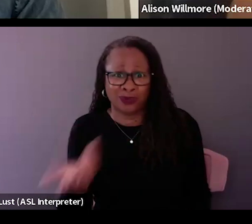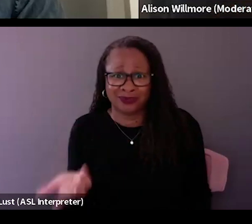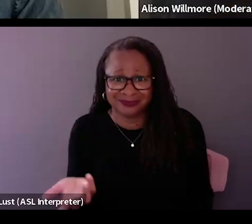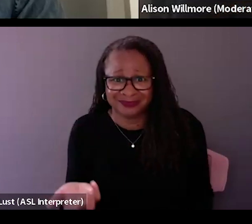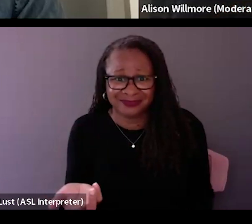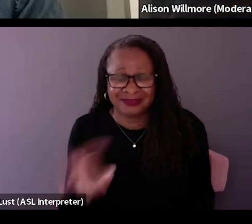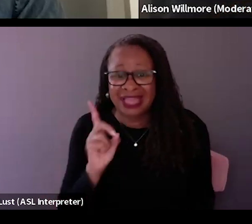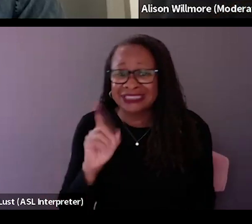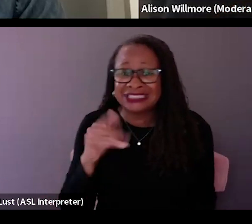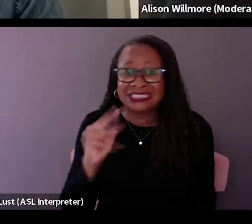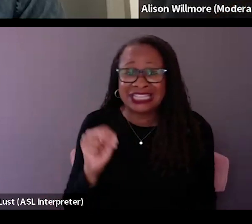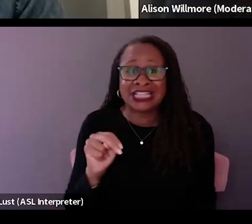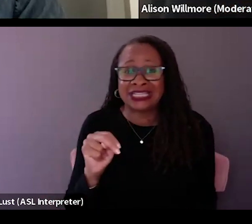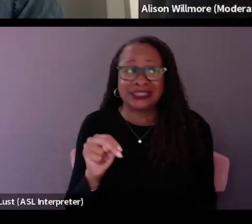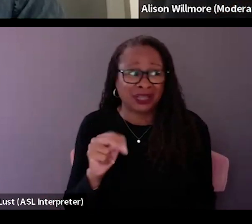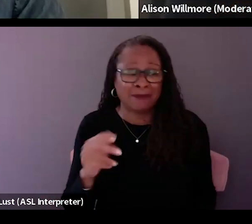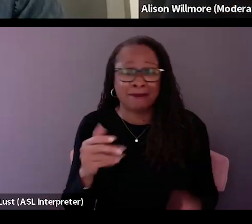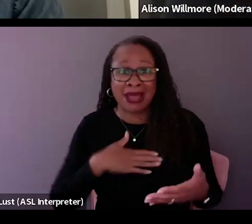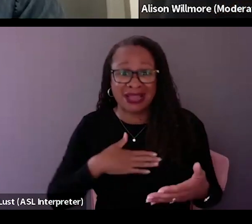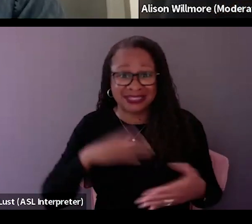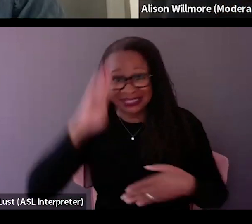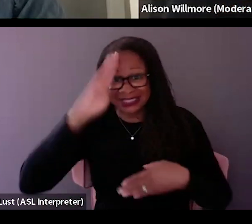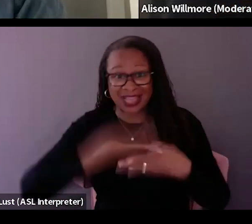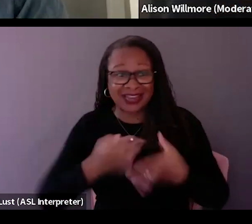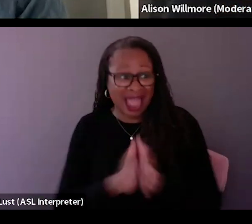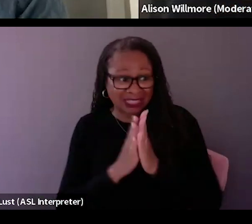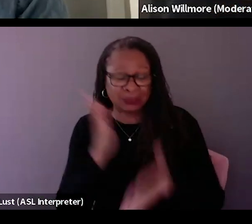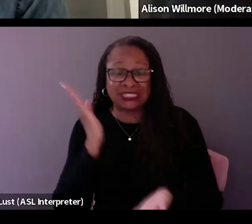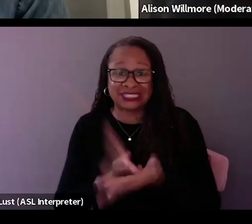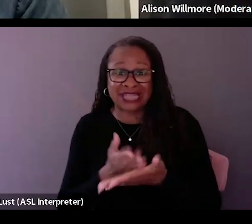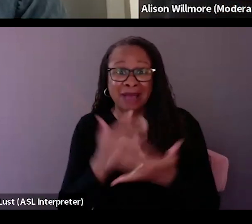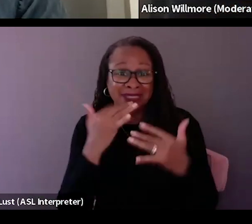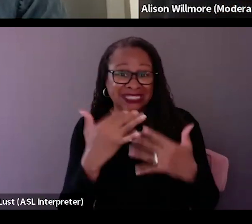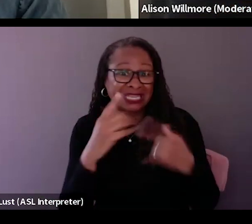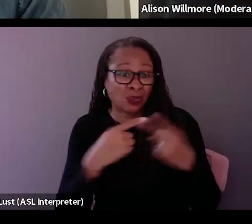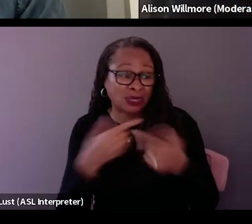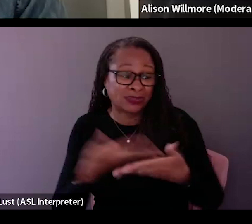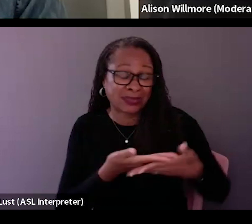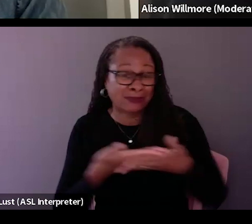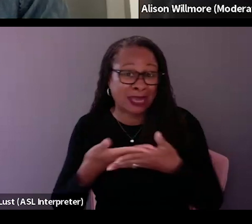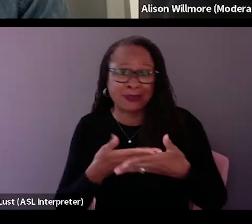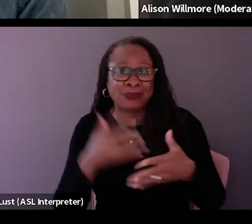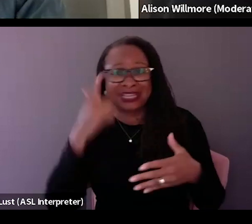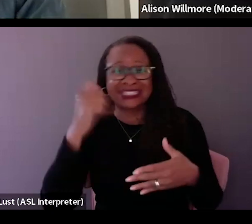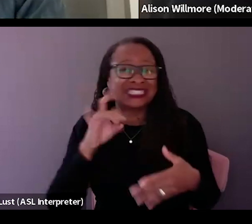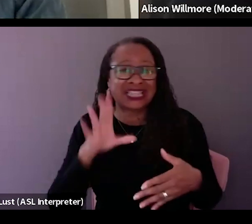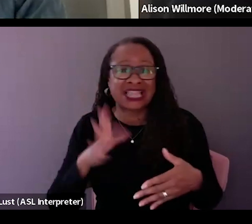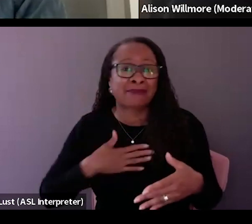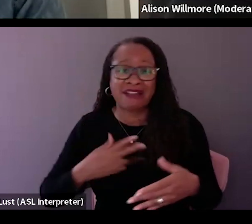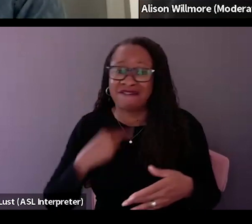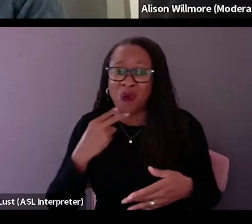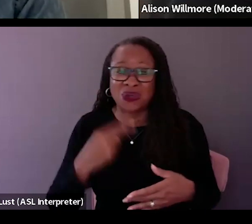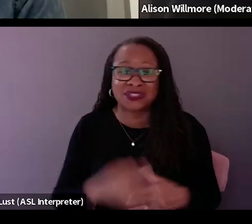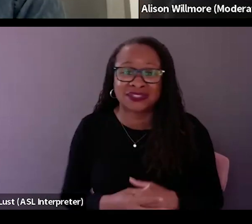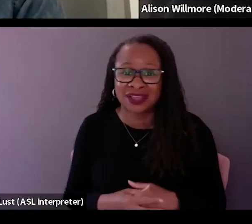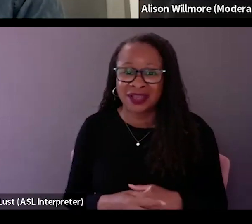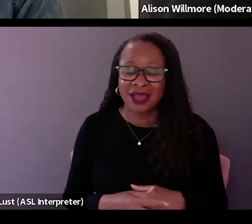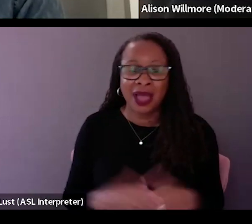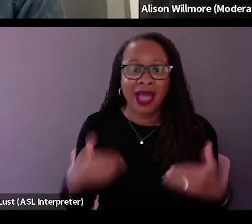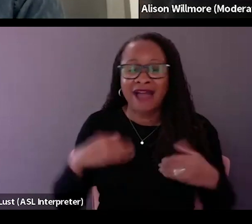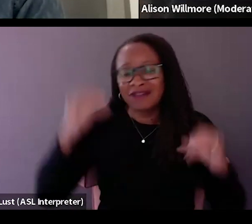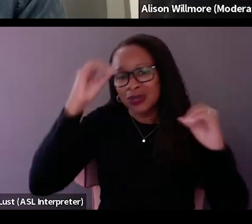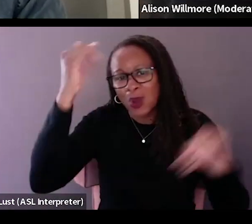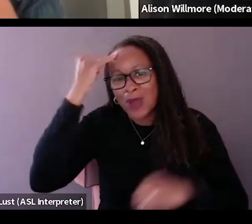lullabies to him when he was a toddler because he didn't like my voice. Like, I have no idea how to sing and dance. I was on Dancing with the Stars